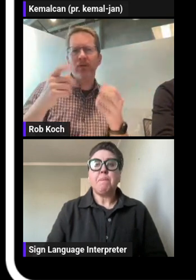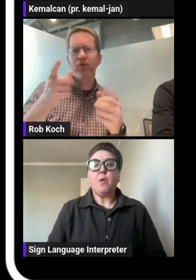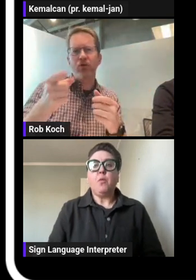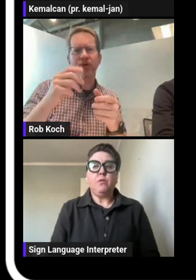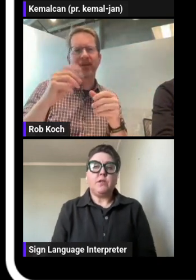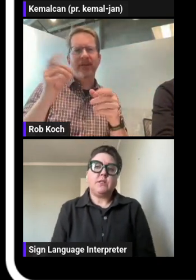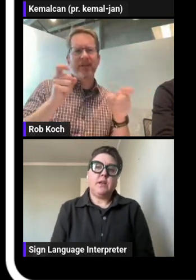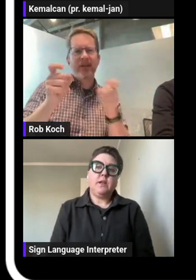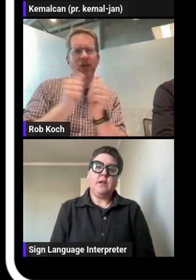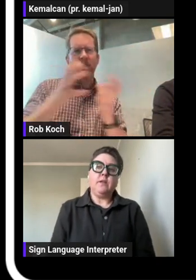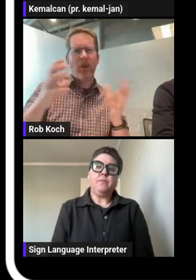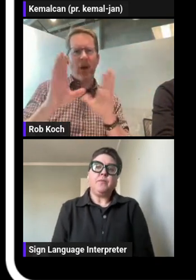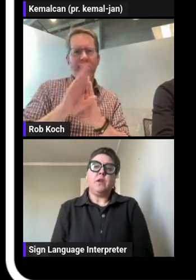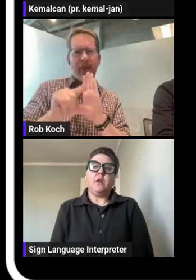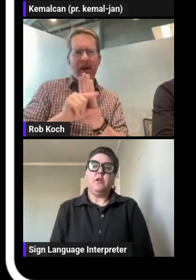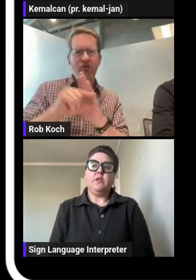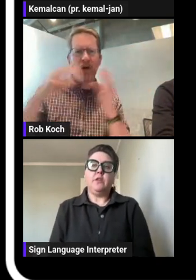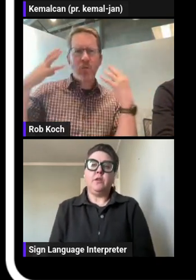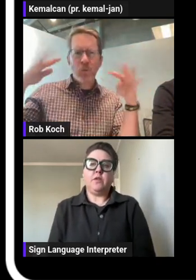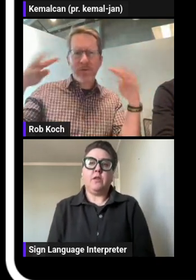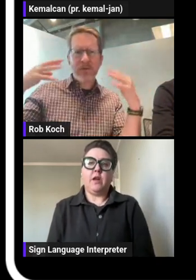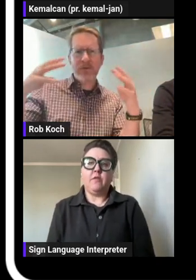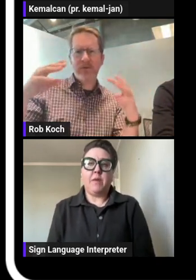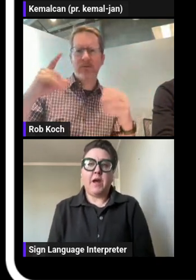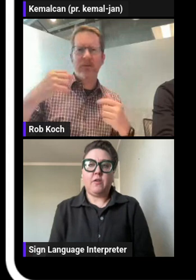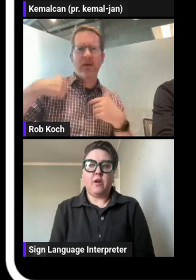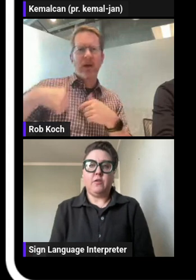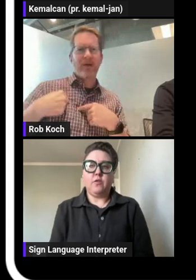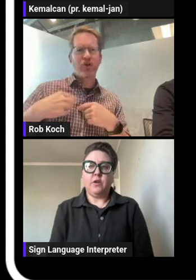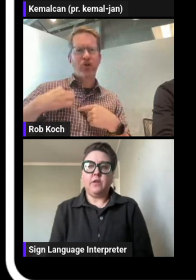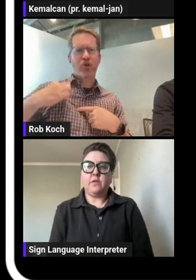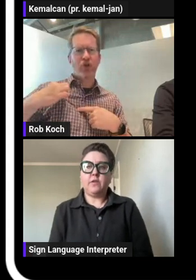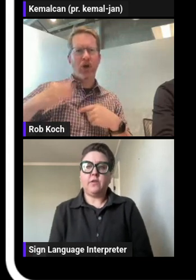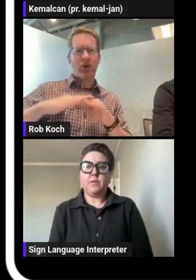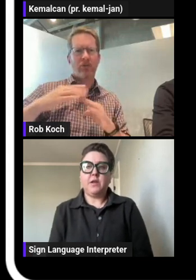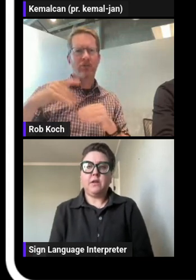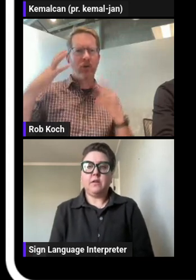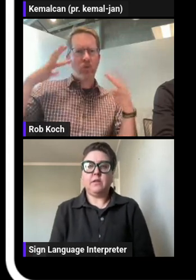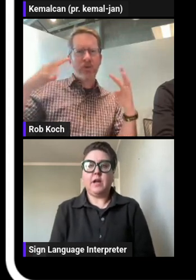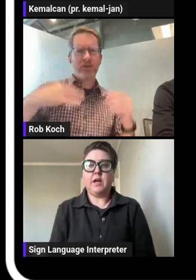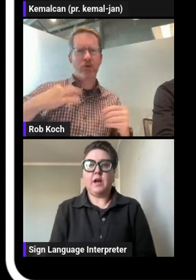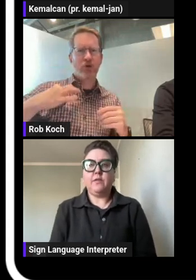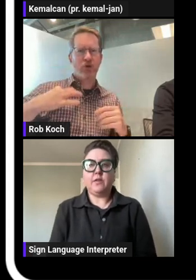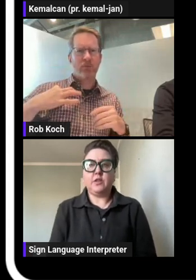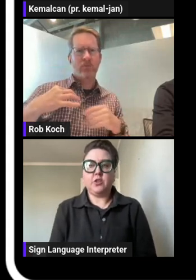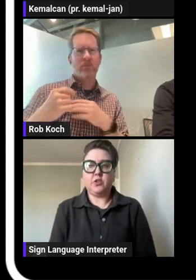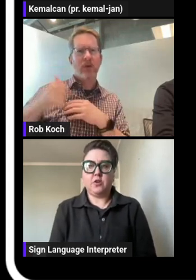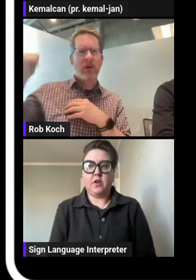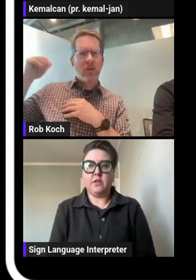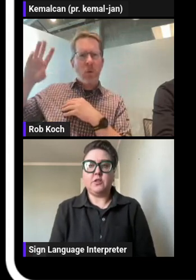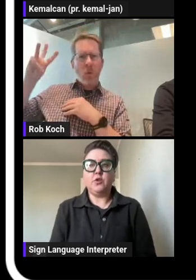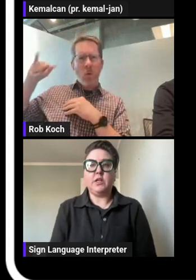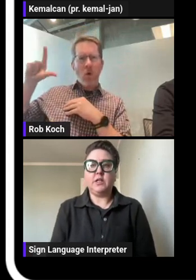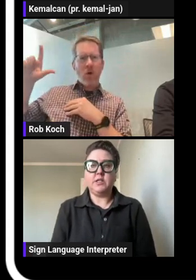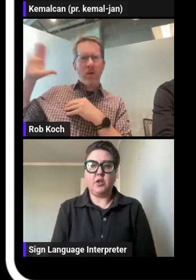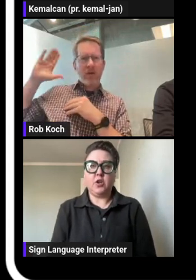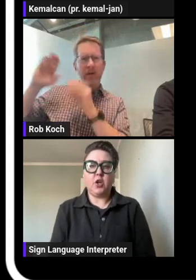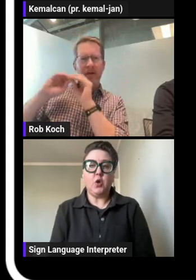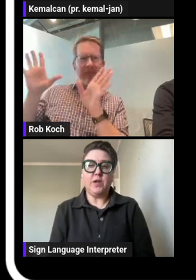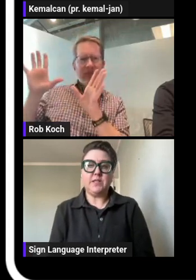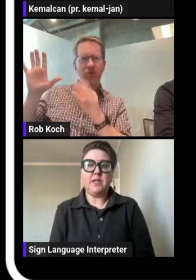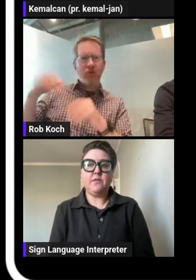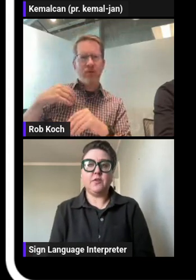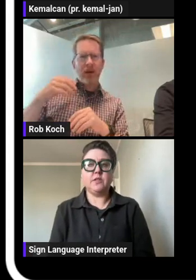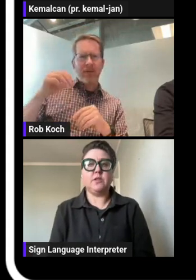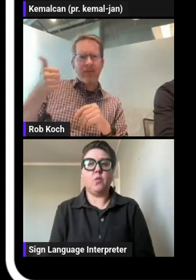So when we're signing, you're dealing with a lot of background noise, so to speak. Like, I've got this shirt on that you could